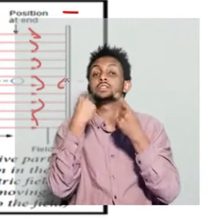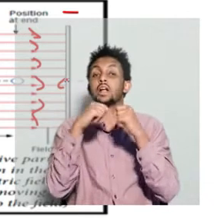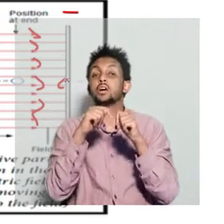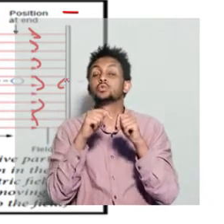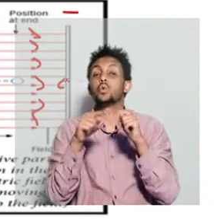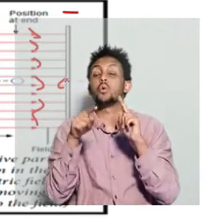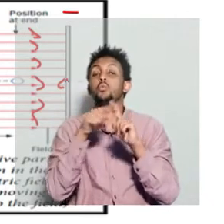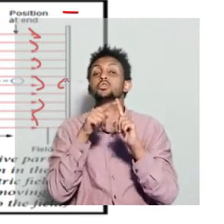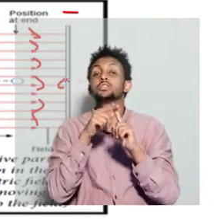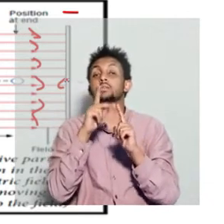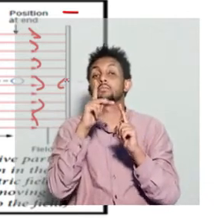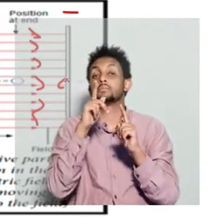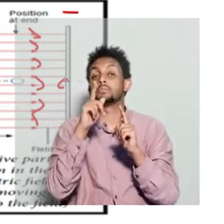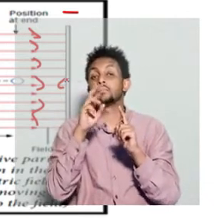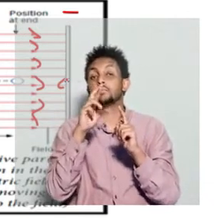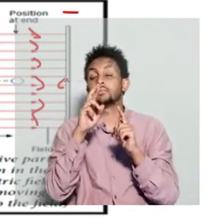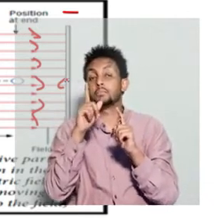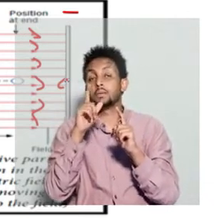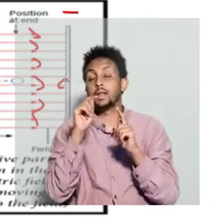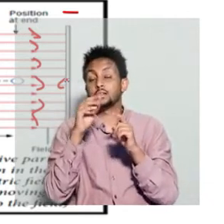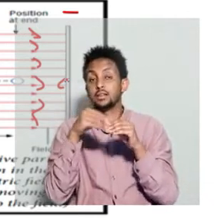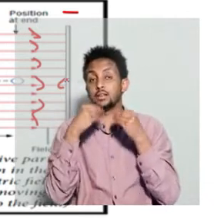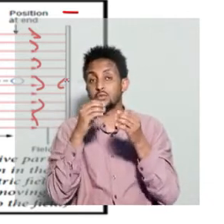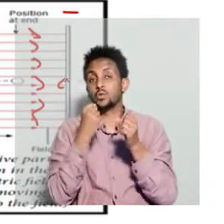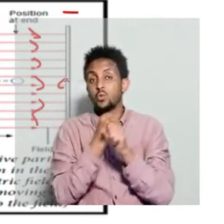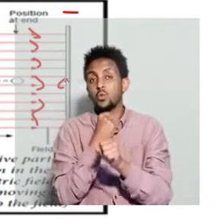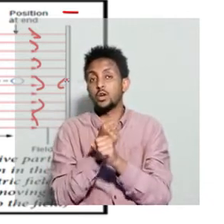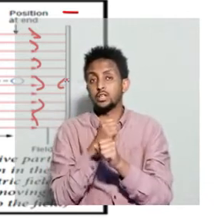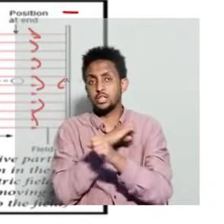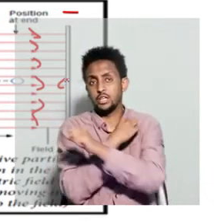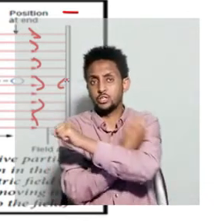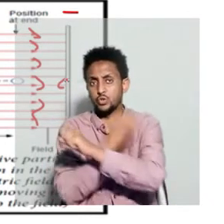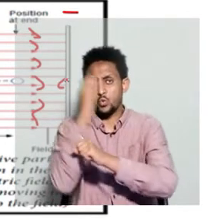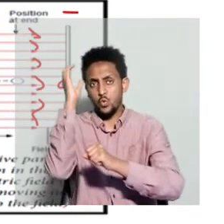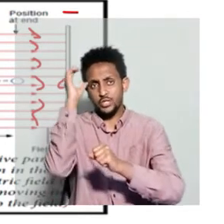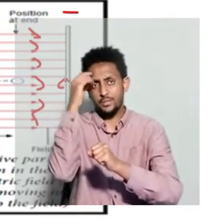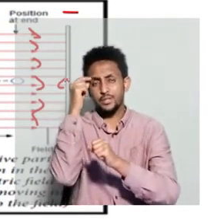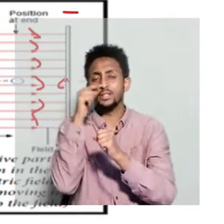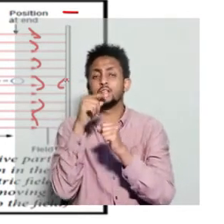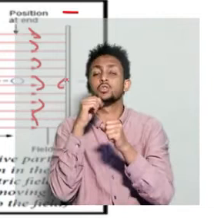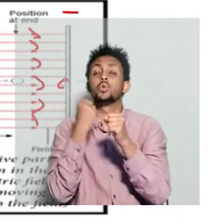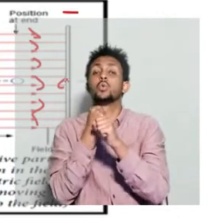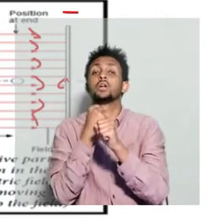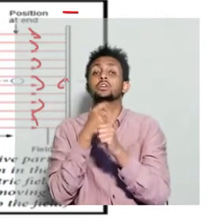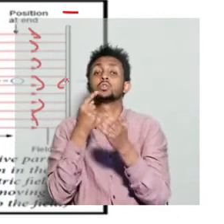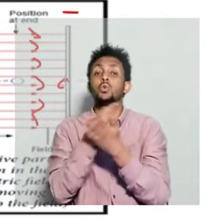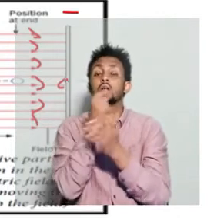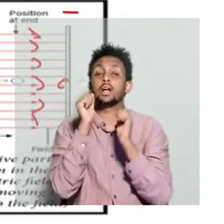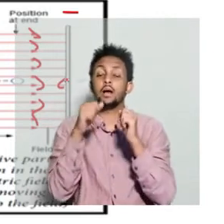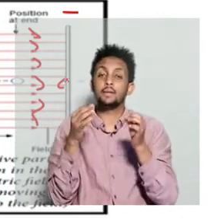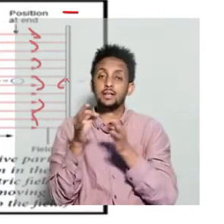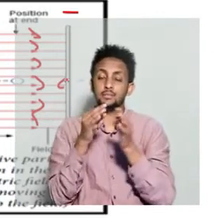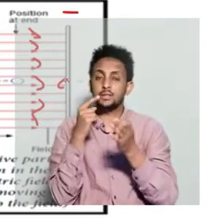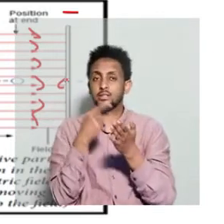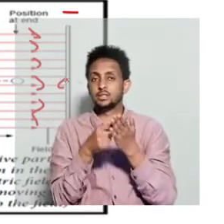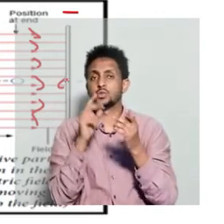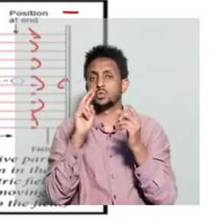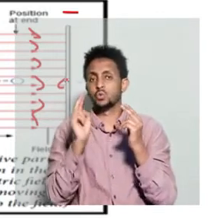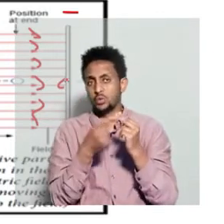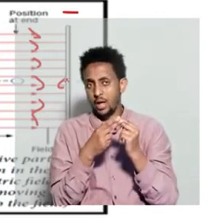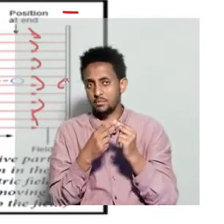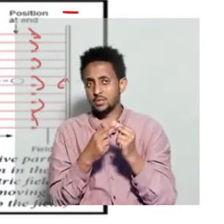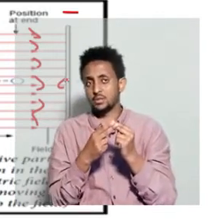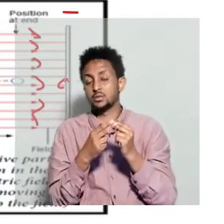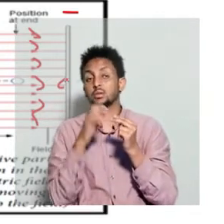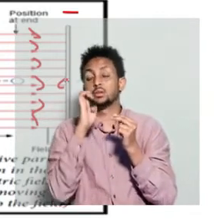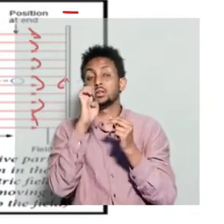the opposite plate? And it can be given from work energy concept, so that work energy theorem can be expressed using this. Twice of the electric